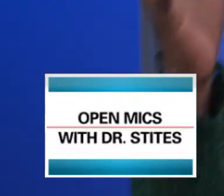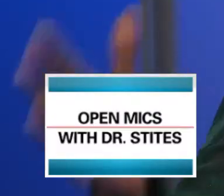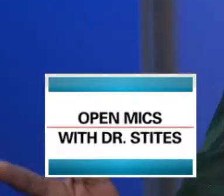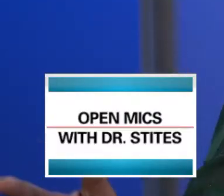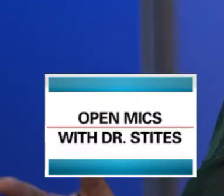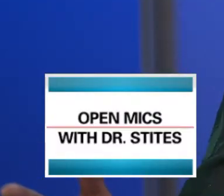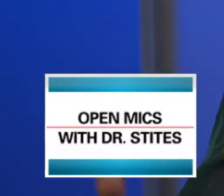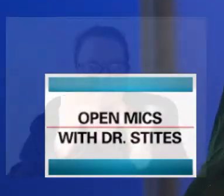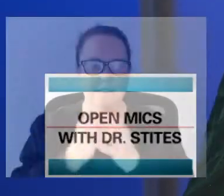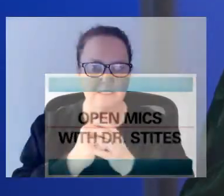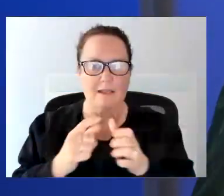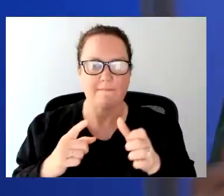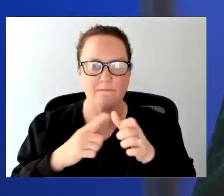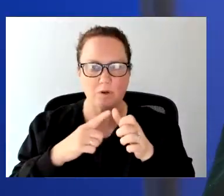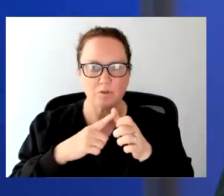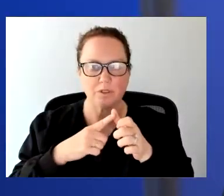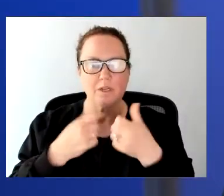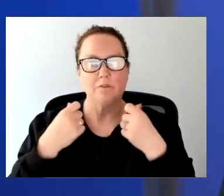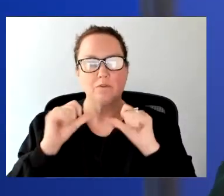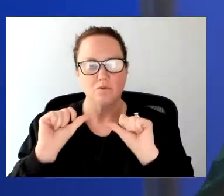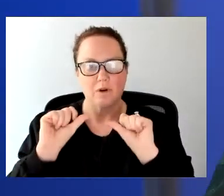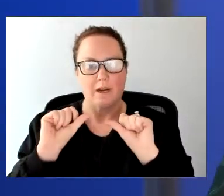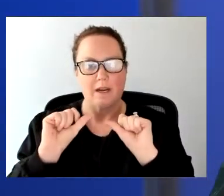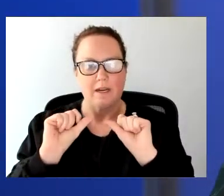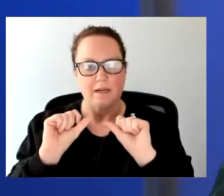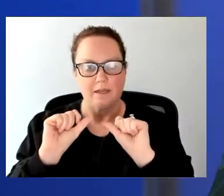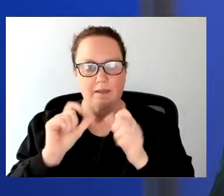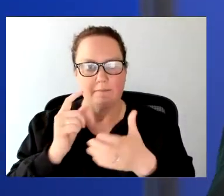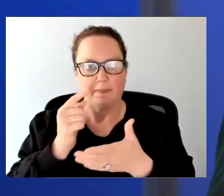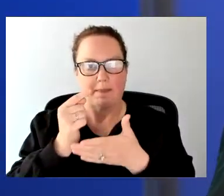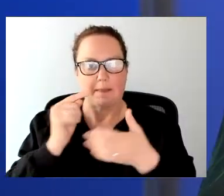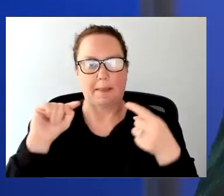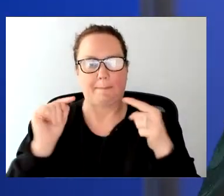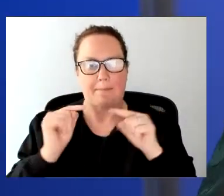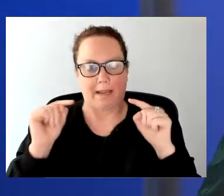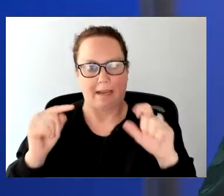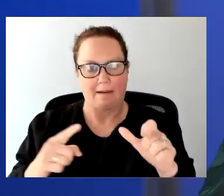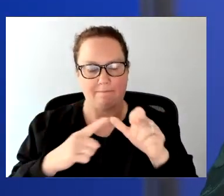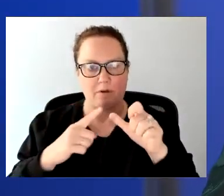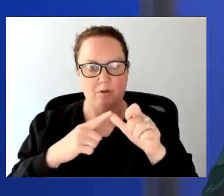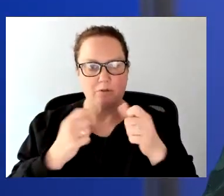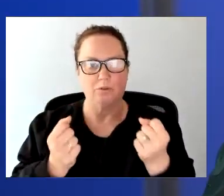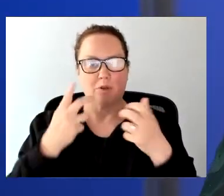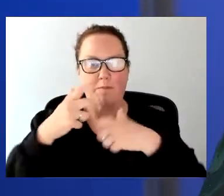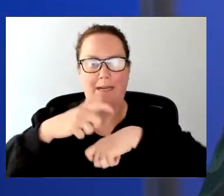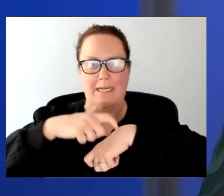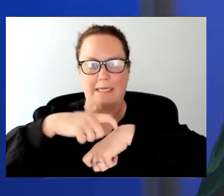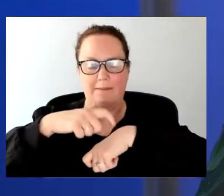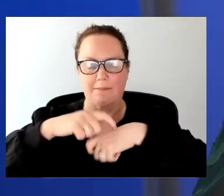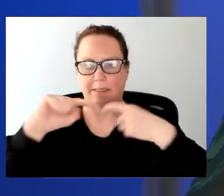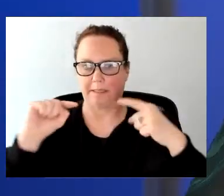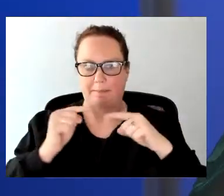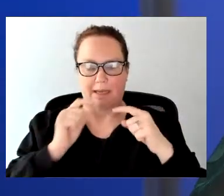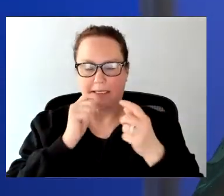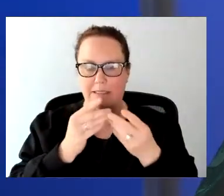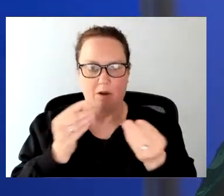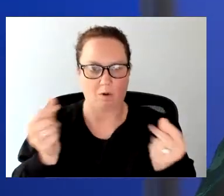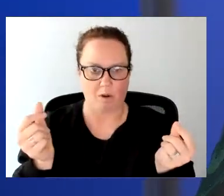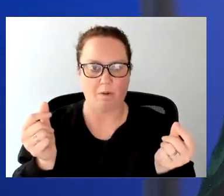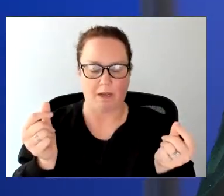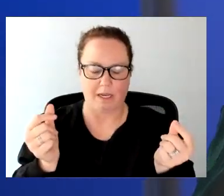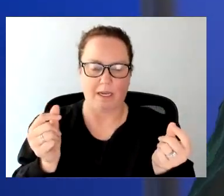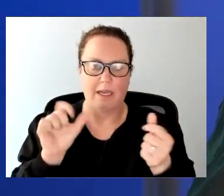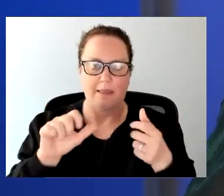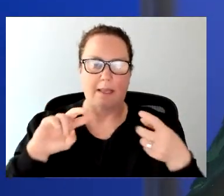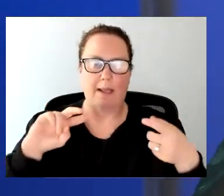then you have to start treating the pain. But when they've treated the pain so many times and the pain is not going away, then it means that there's